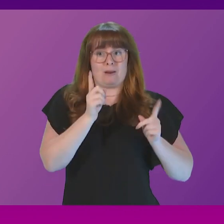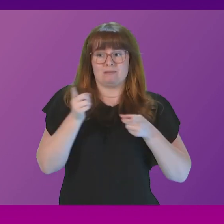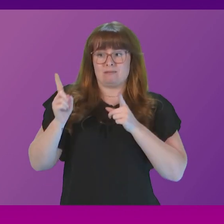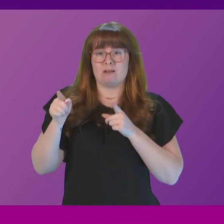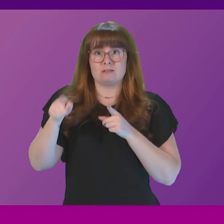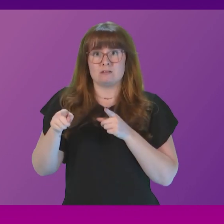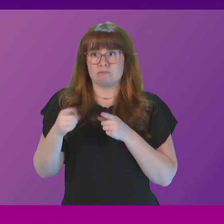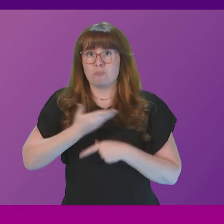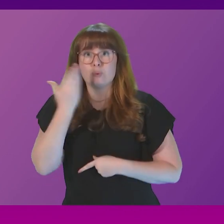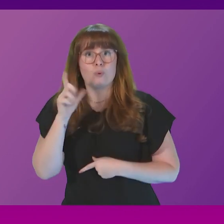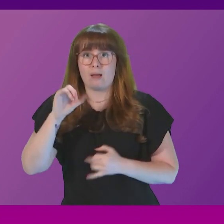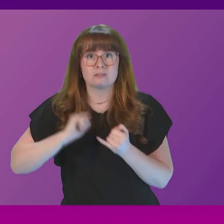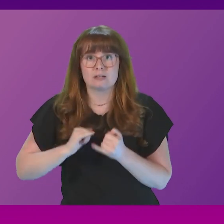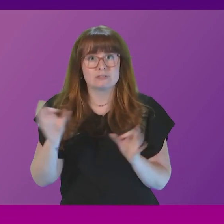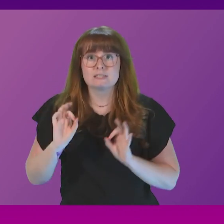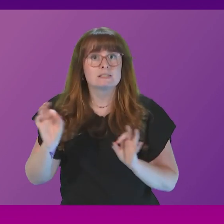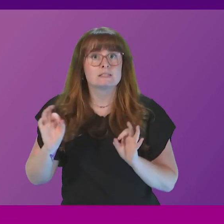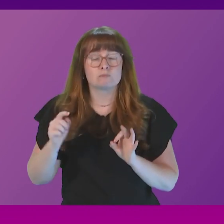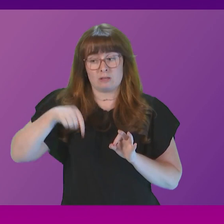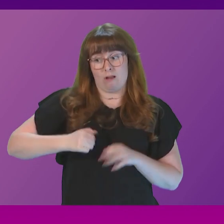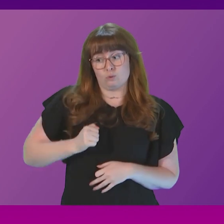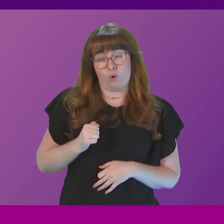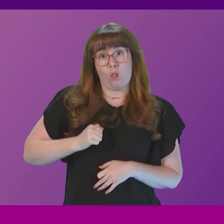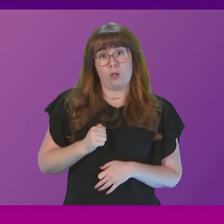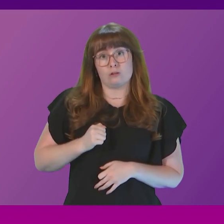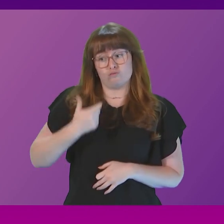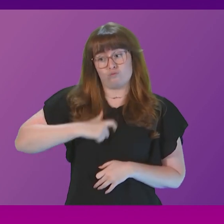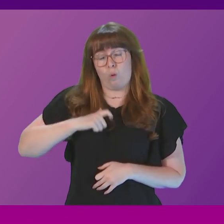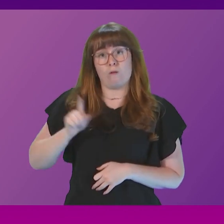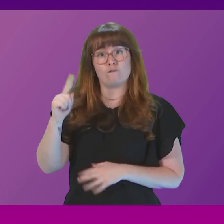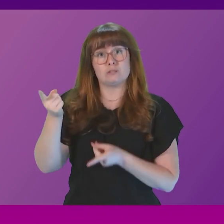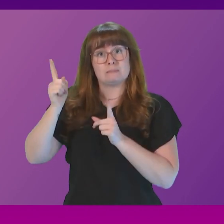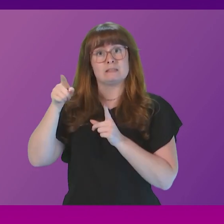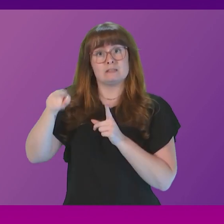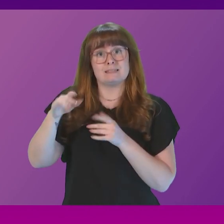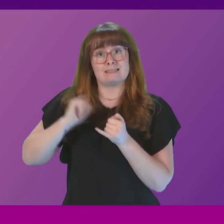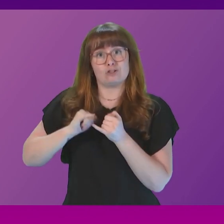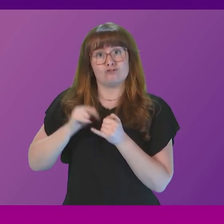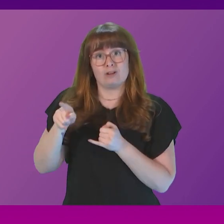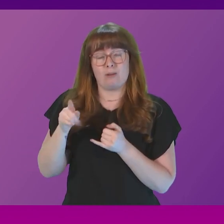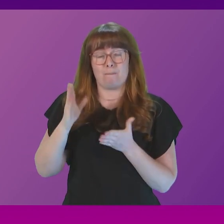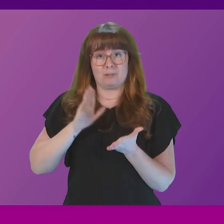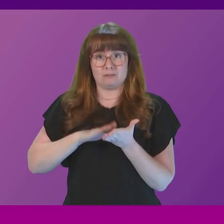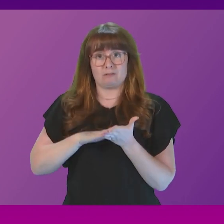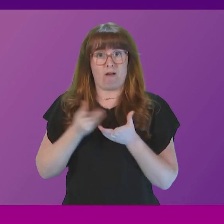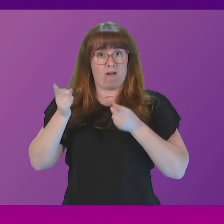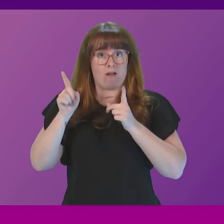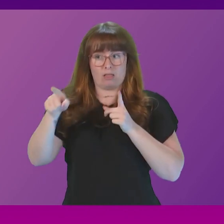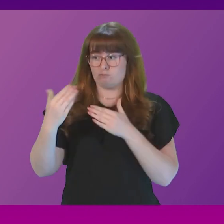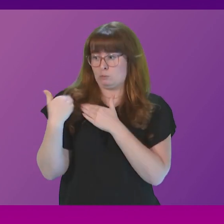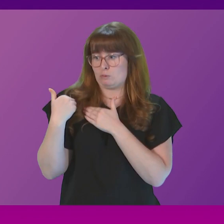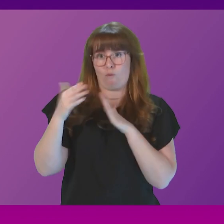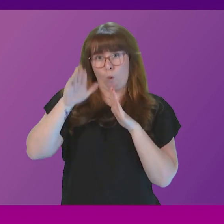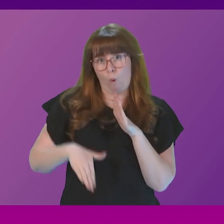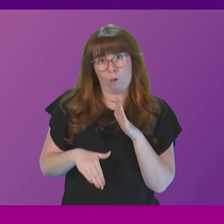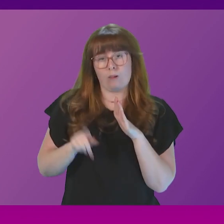to no cabinet secretary. Now, here in Scotland, the role of First Minister is the statutory minister that is responsible for all of these.